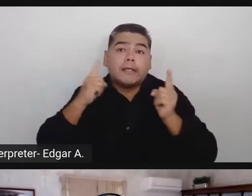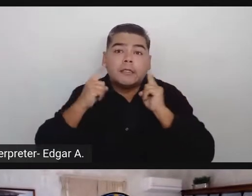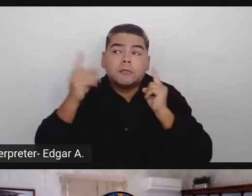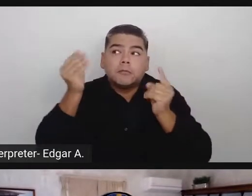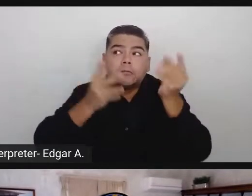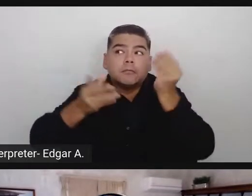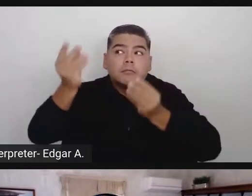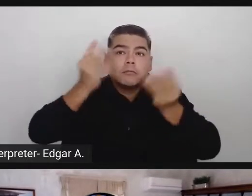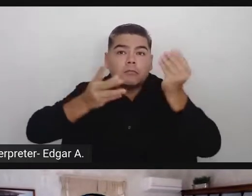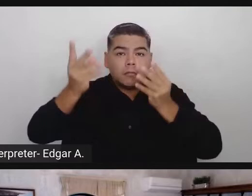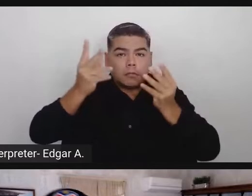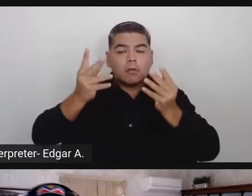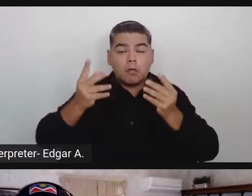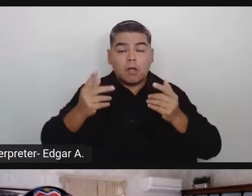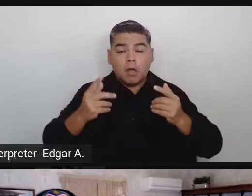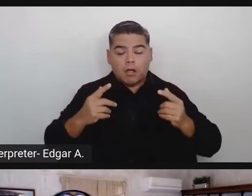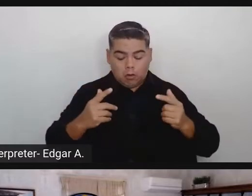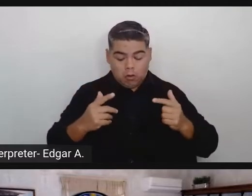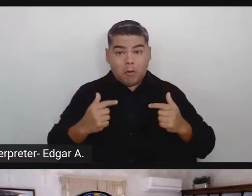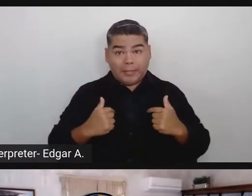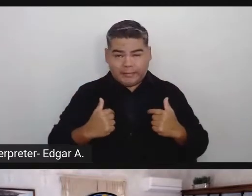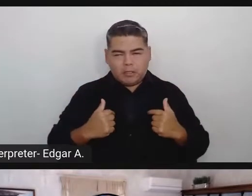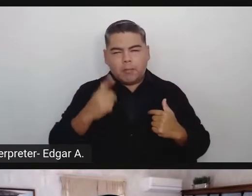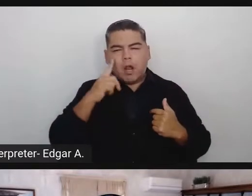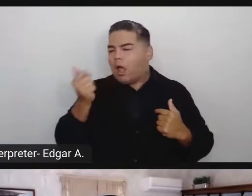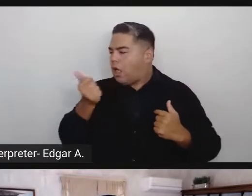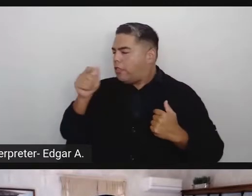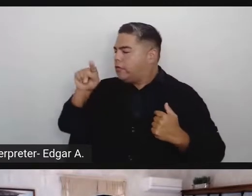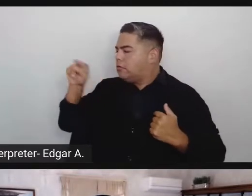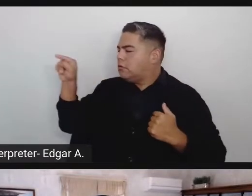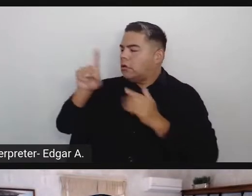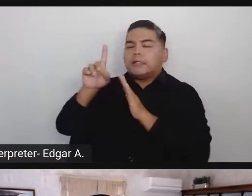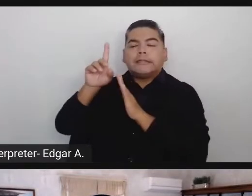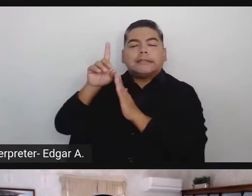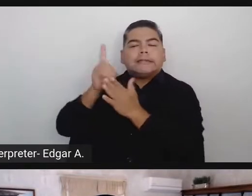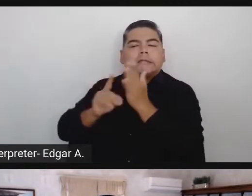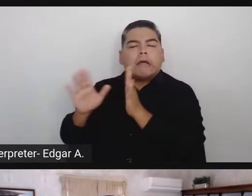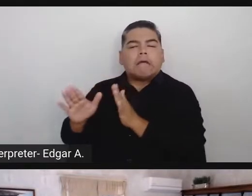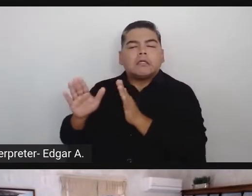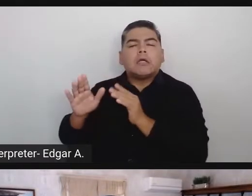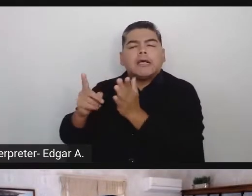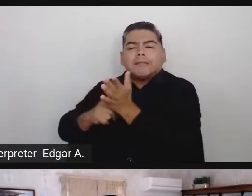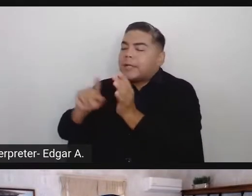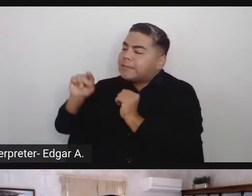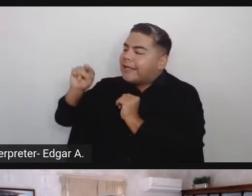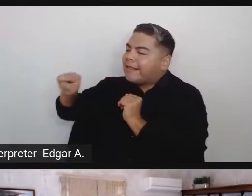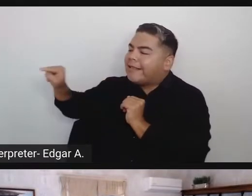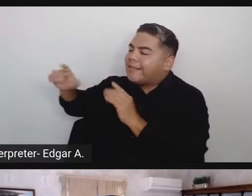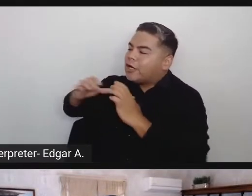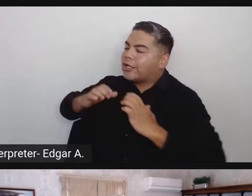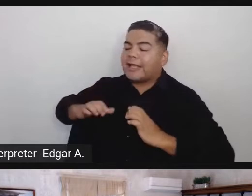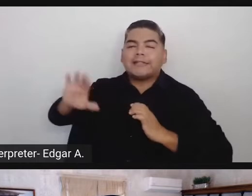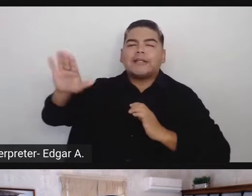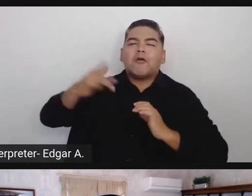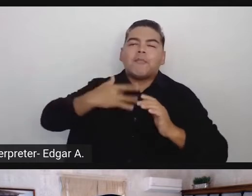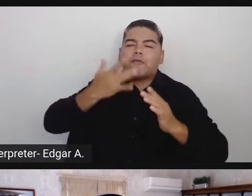myself, but I have heard this from other web designers, is that their clients sometimes go with an